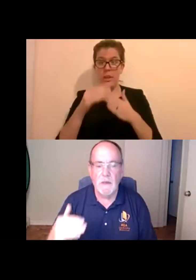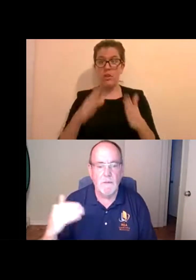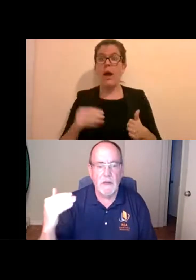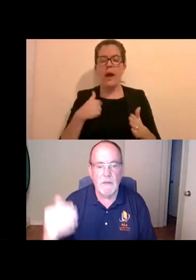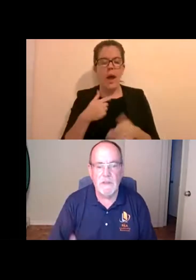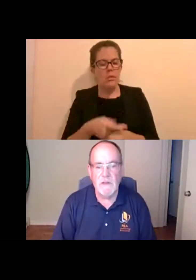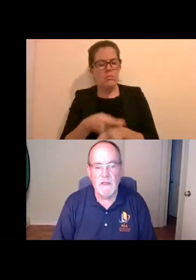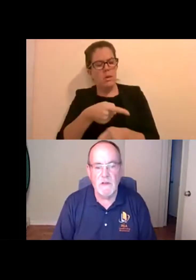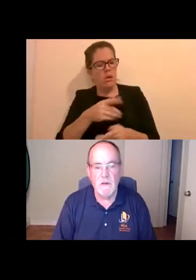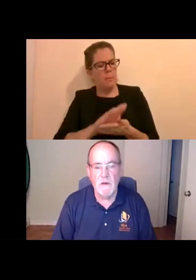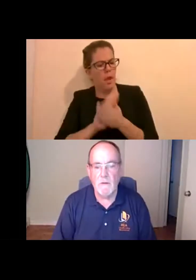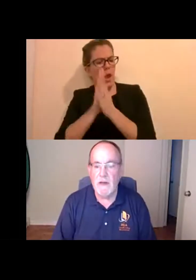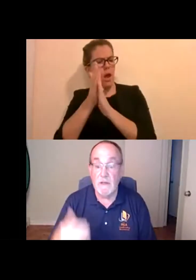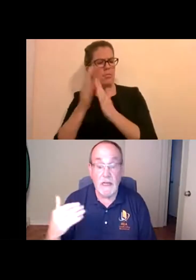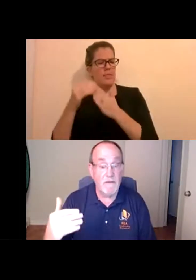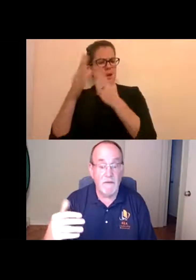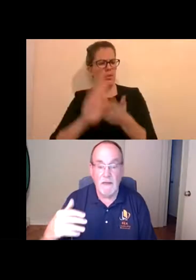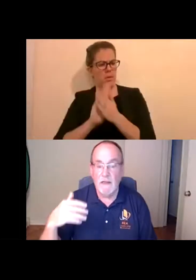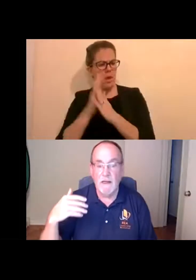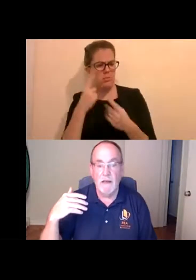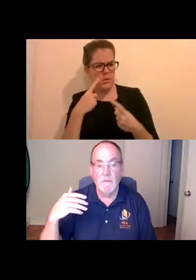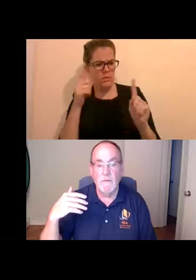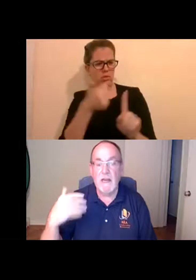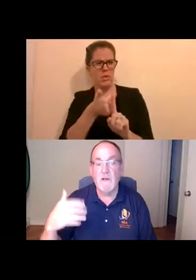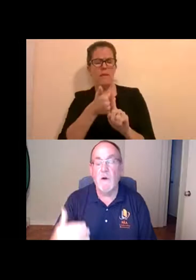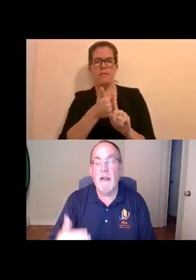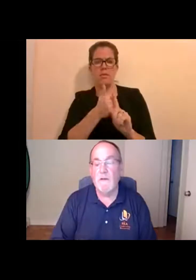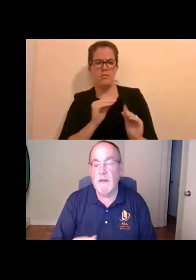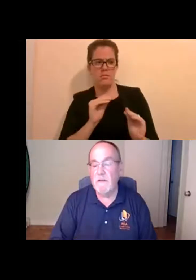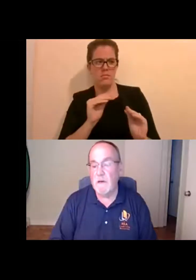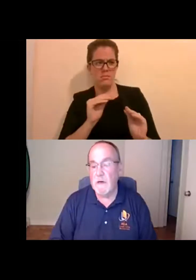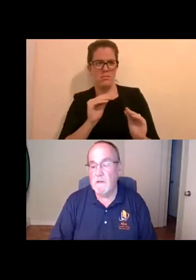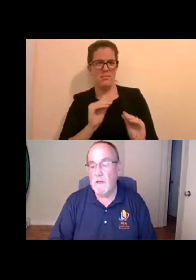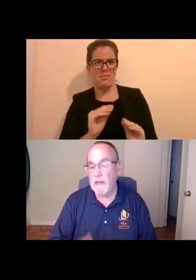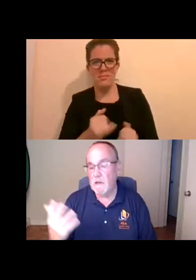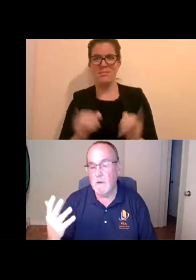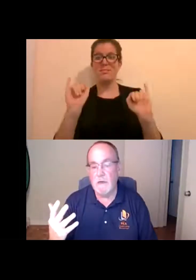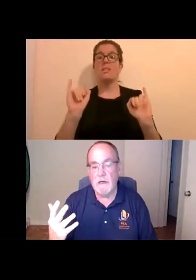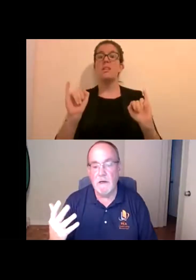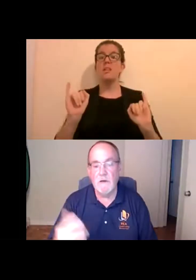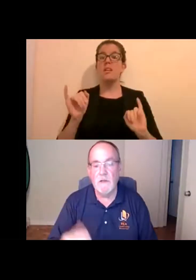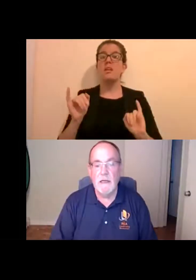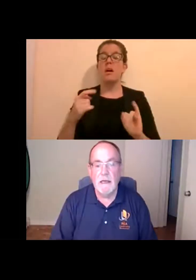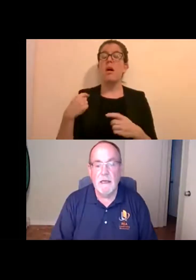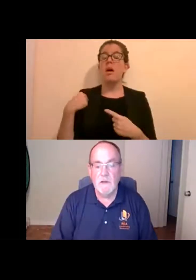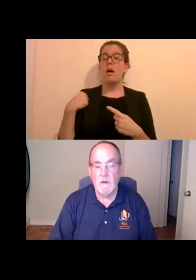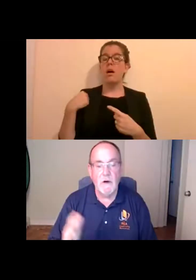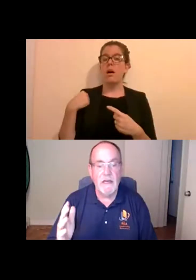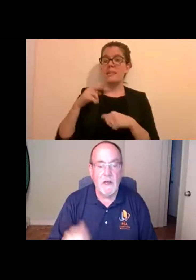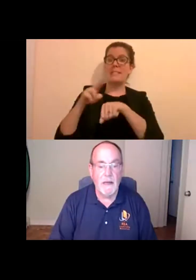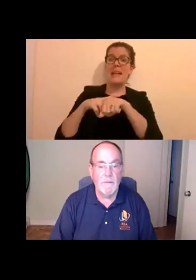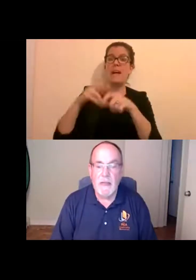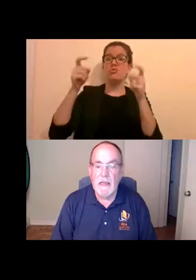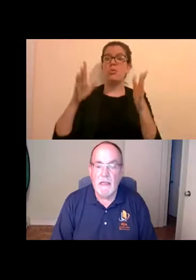help them succeed. So we have a deaf national director of Deaf Teen Quest for the last 2 or 3 years, who's doing a